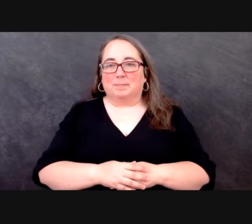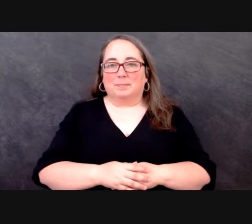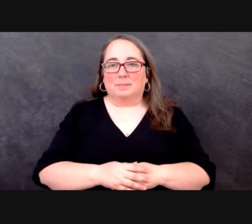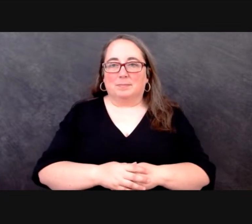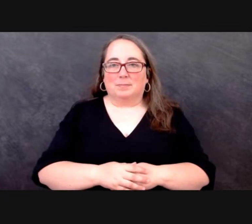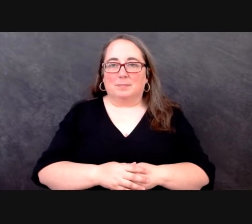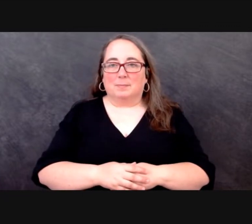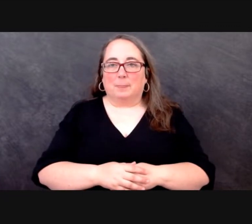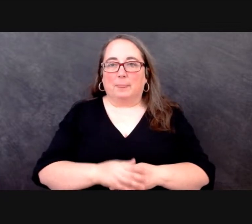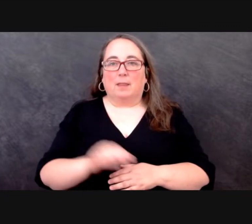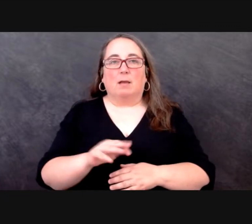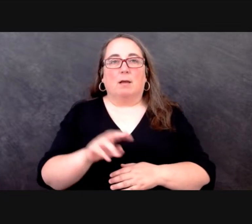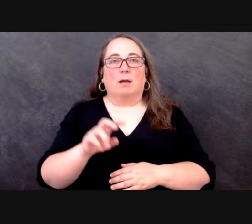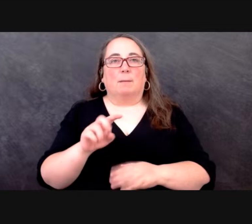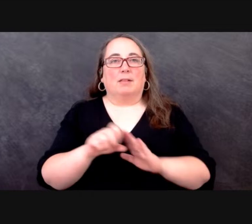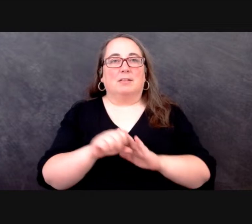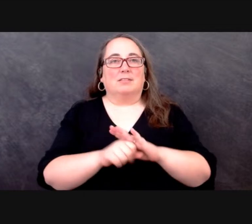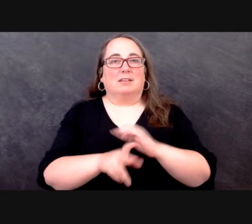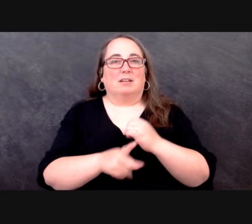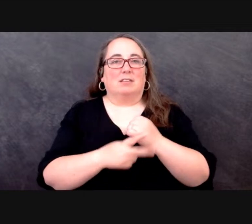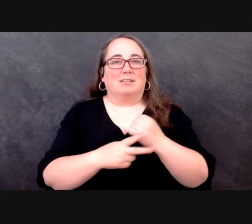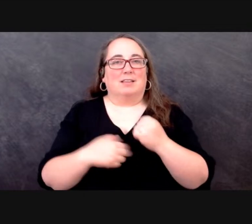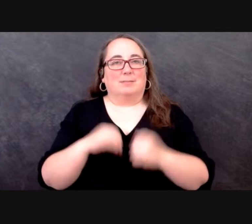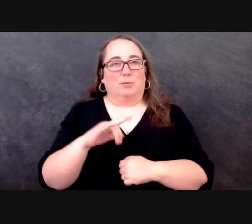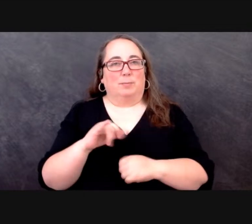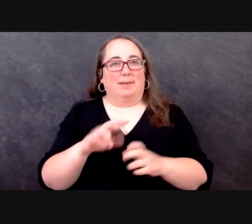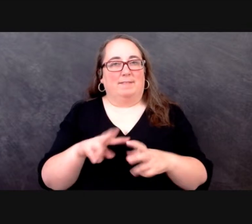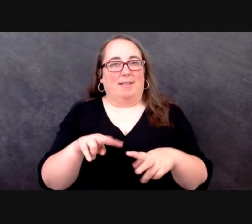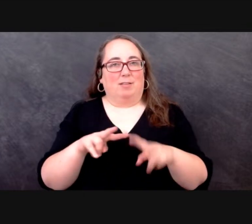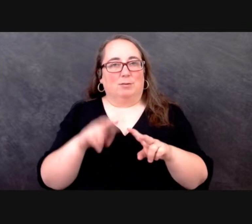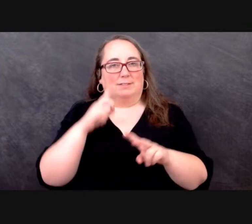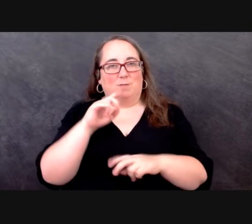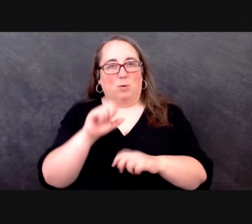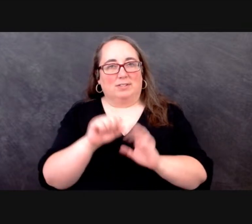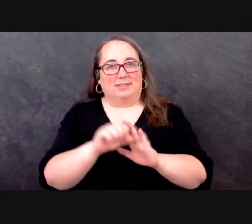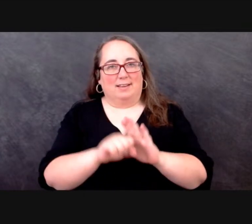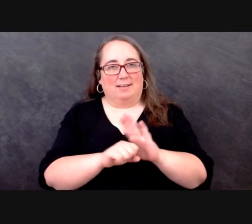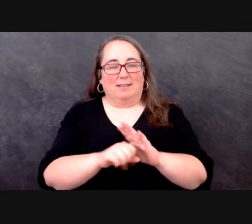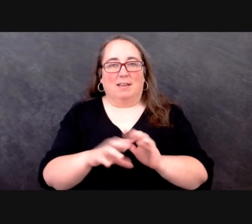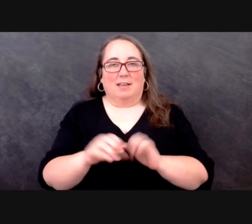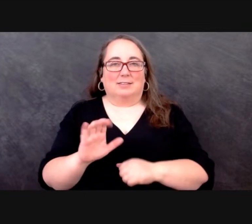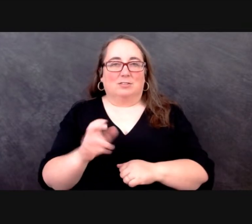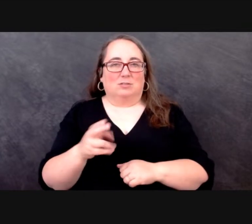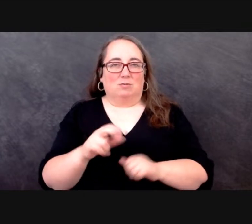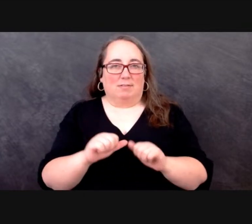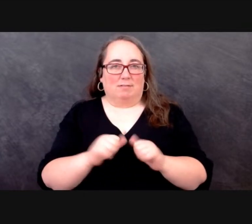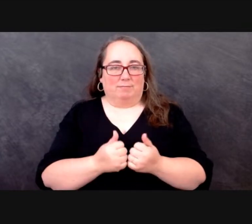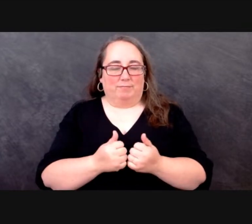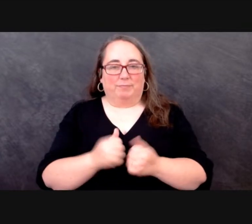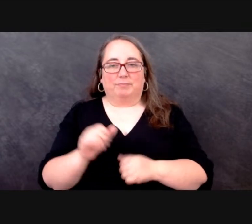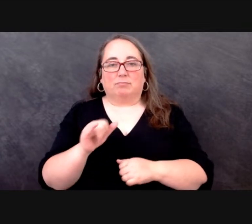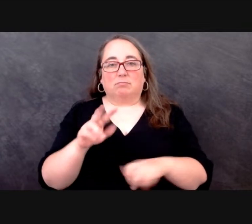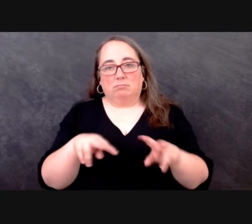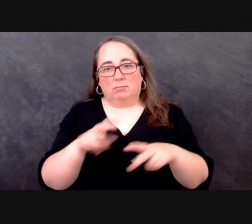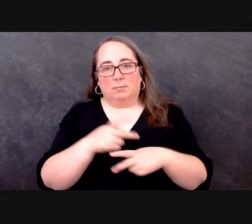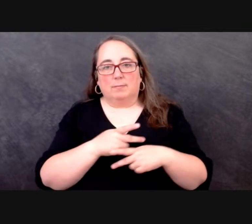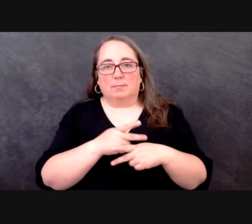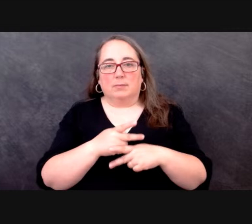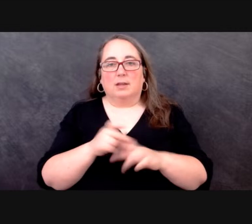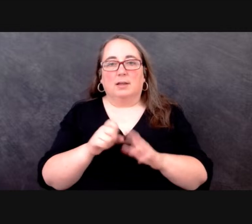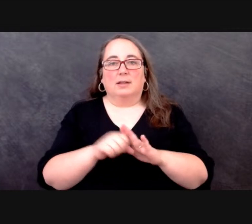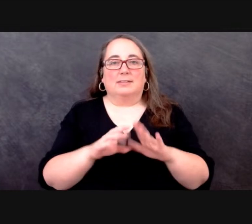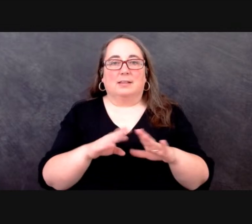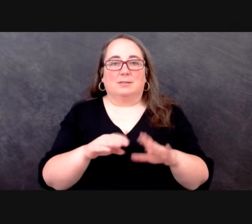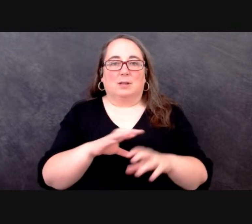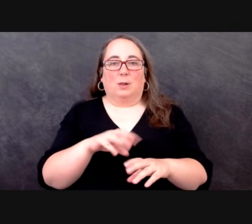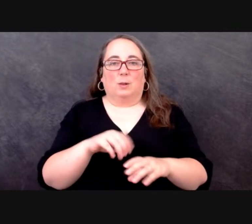The Maryland State Archives holds records of permanent value of the state of Maryland and serves as the state's historical agency. We also oversee the State House, including